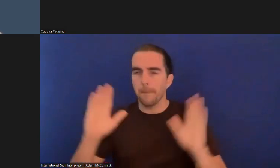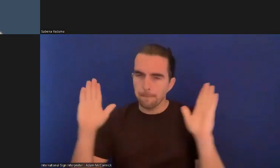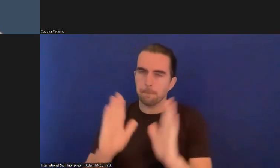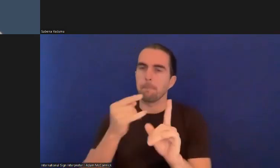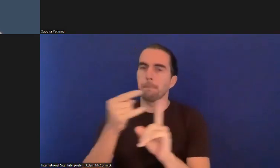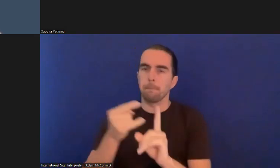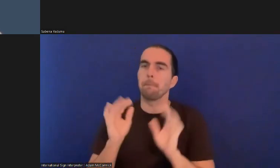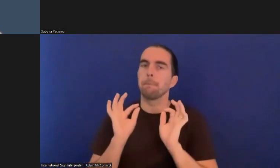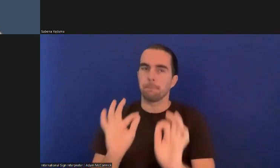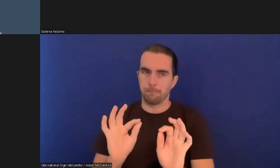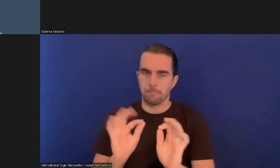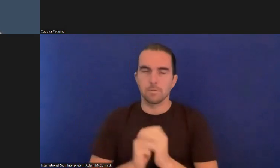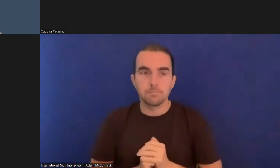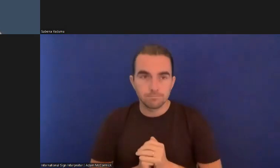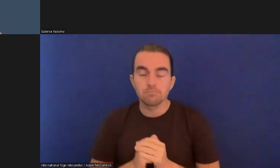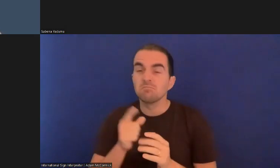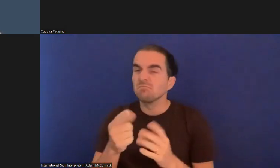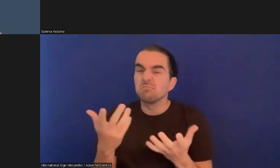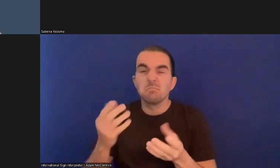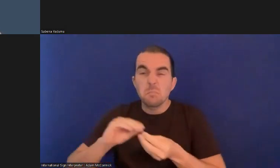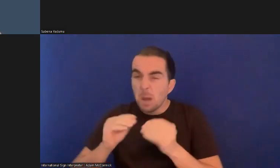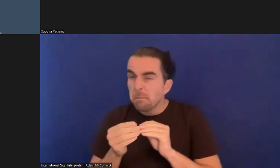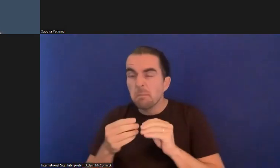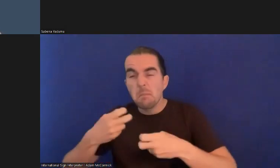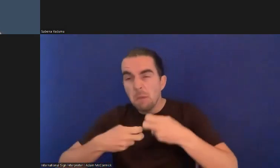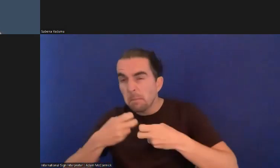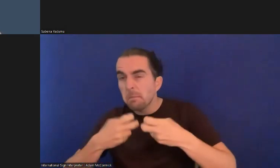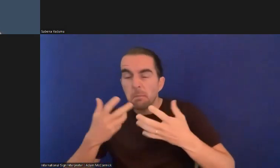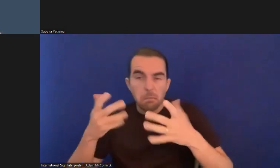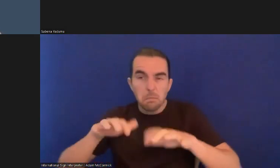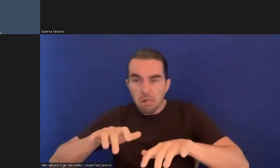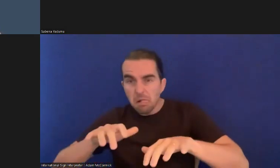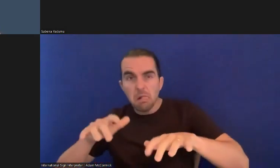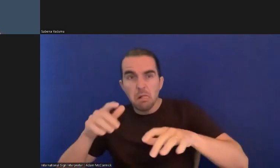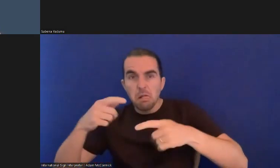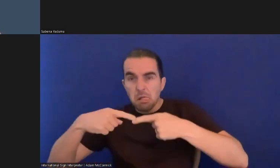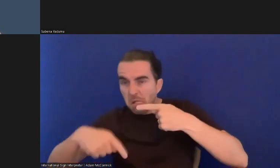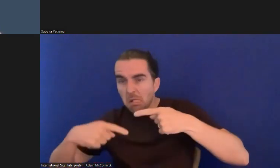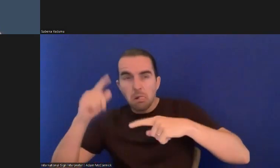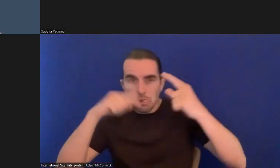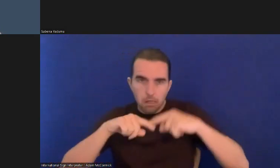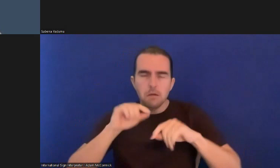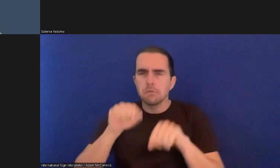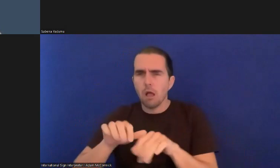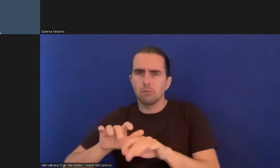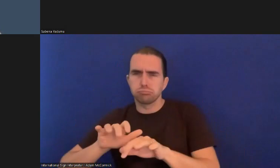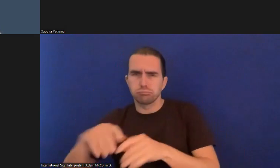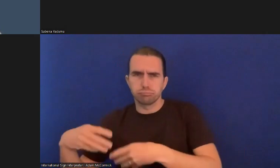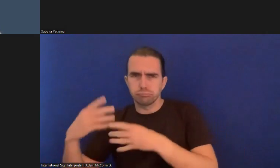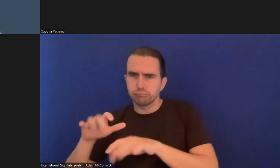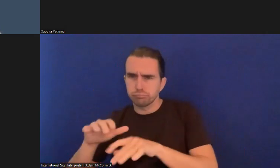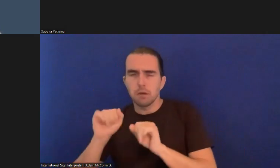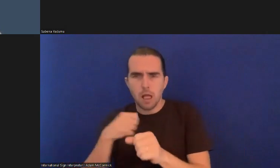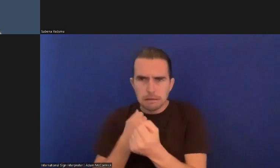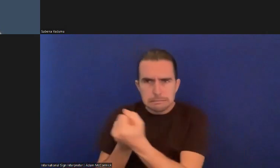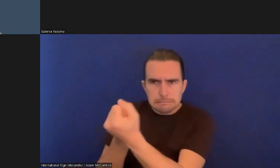will be recording this webinar to share on our website afterwards for anyone who was unable to join